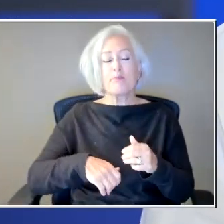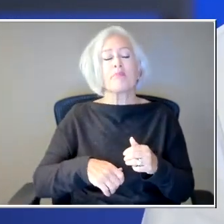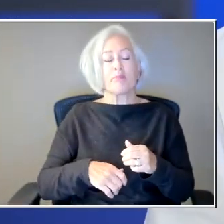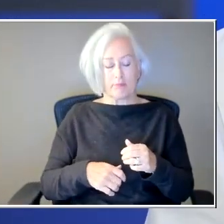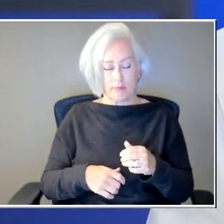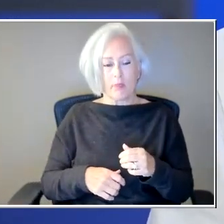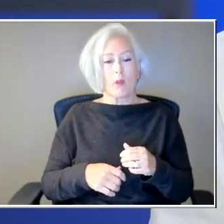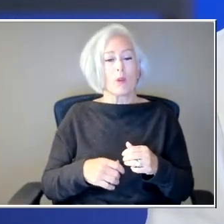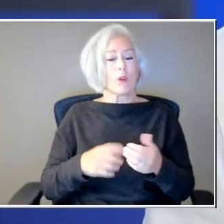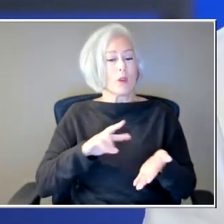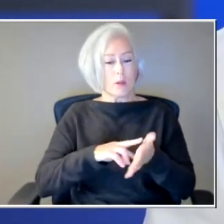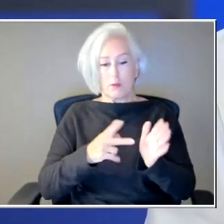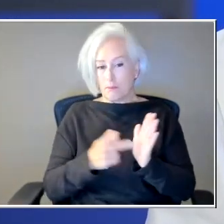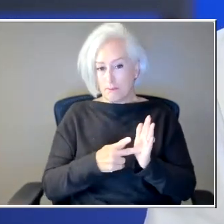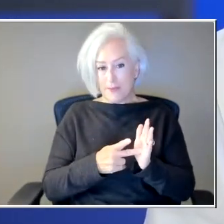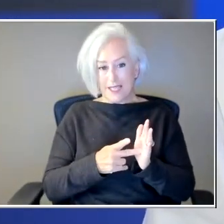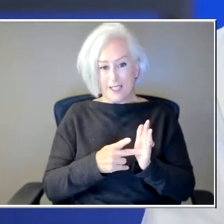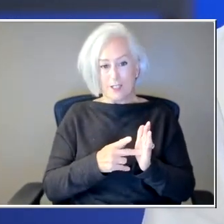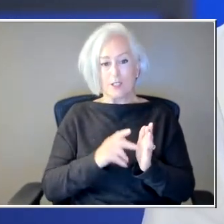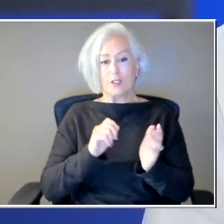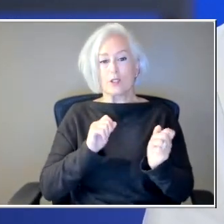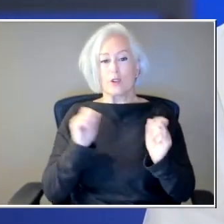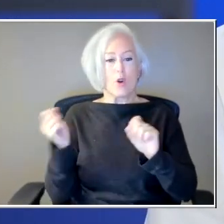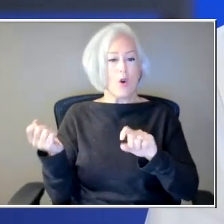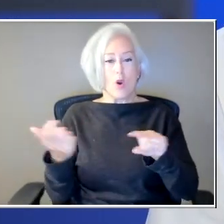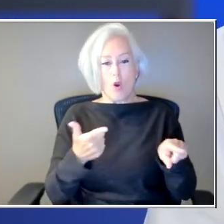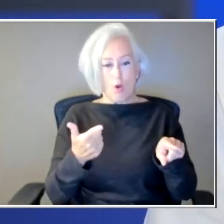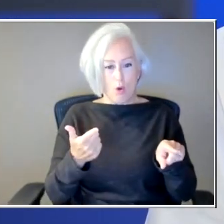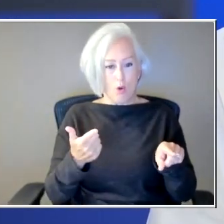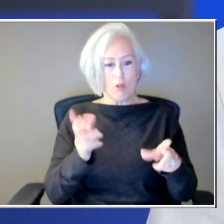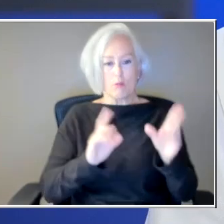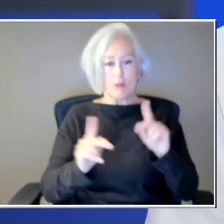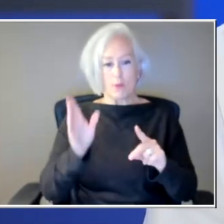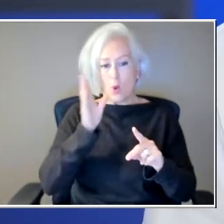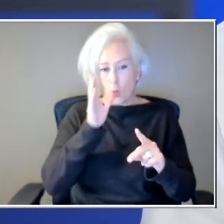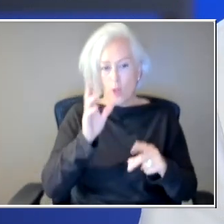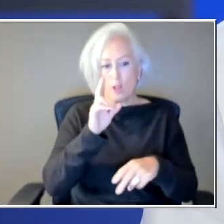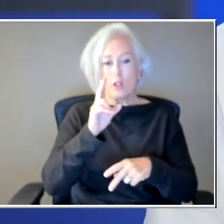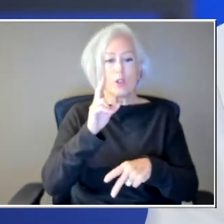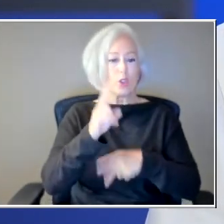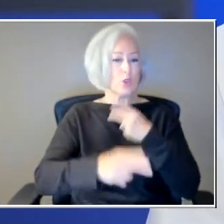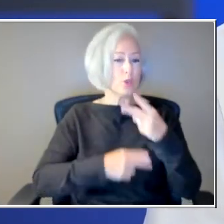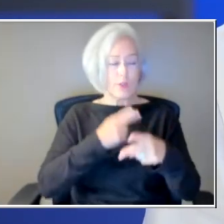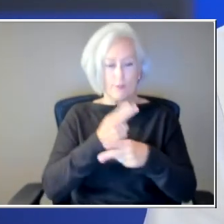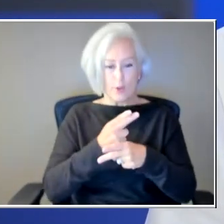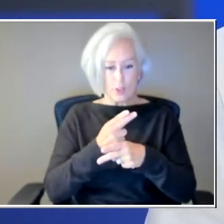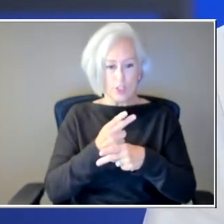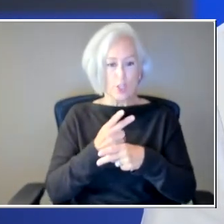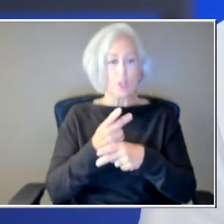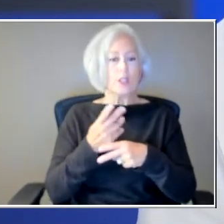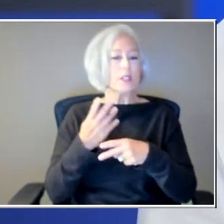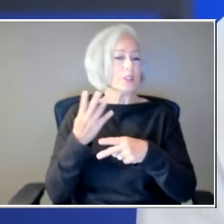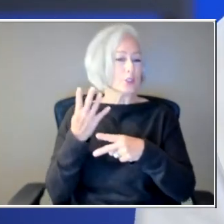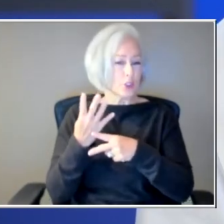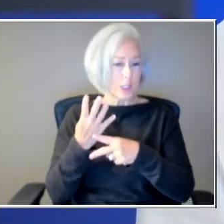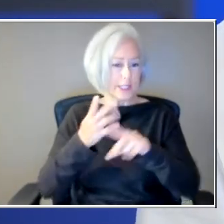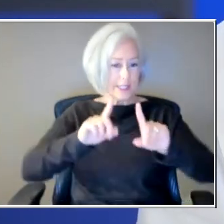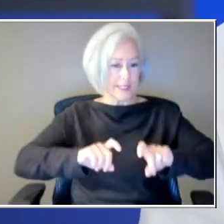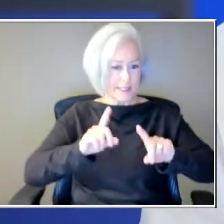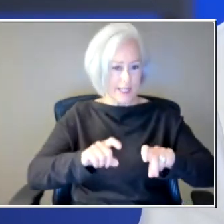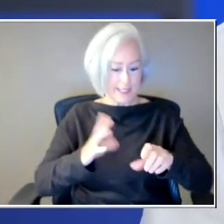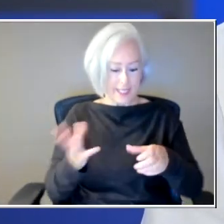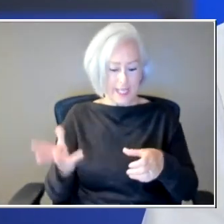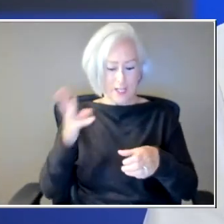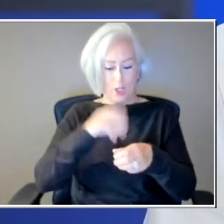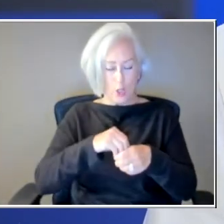happen is all of us or a child at birth will undergo universal genetic testing for many syndromes, including Lynch. But we're not there yet because